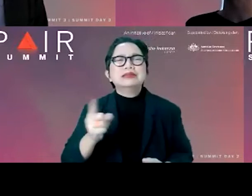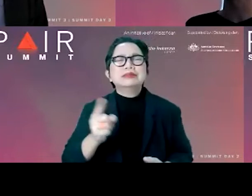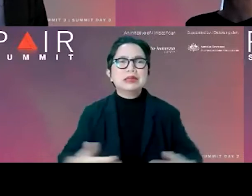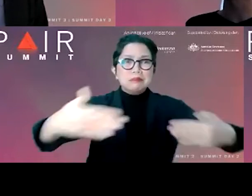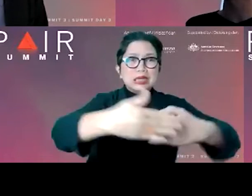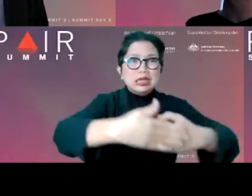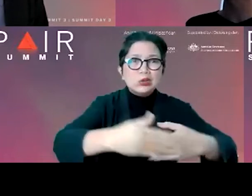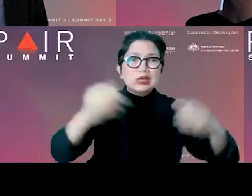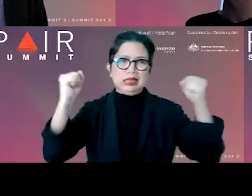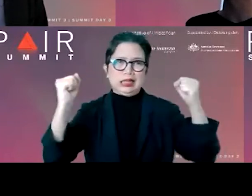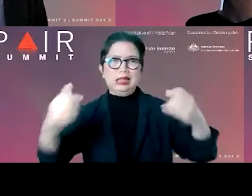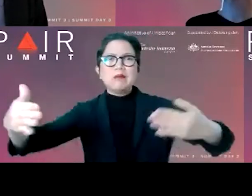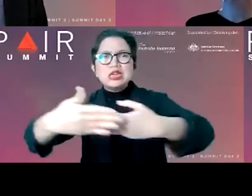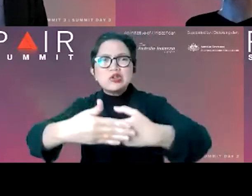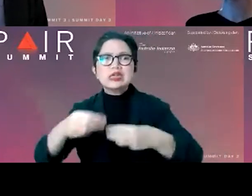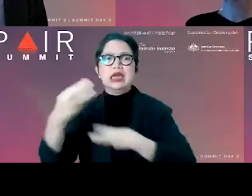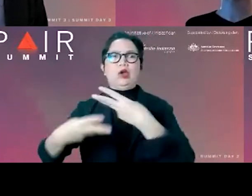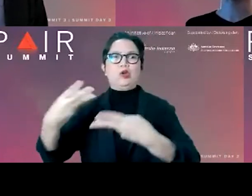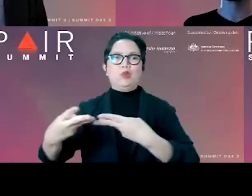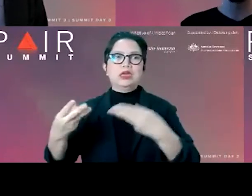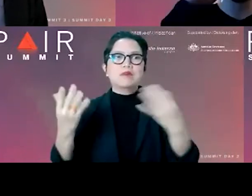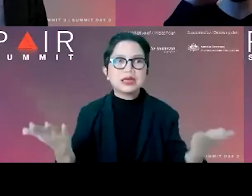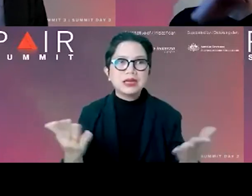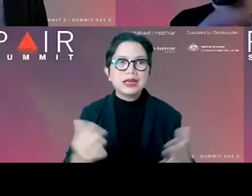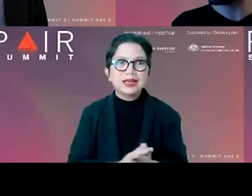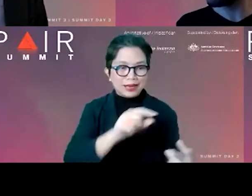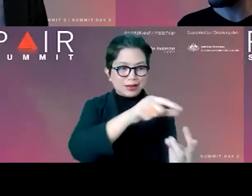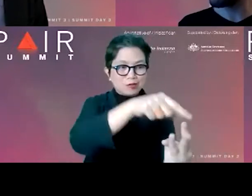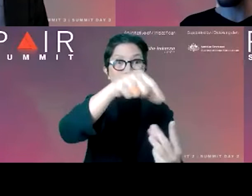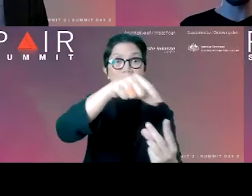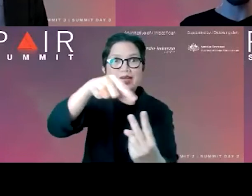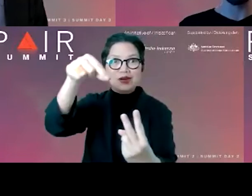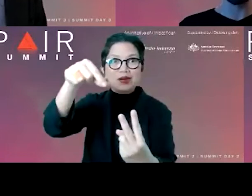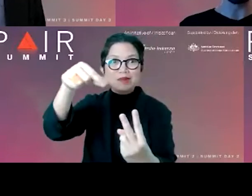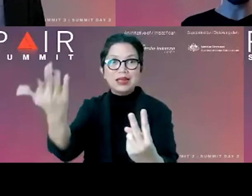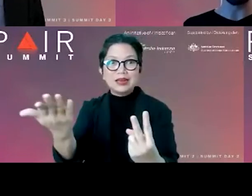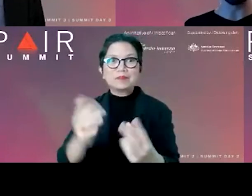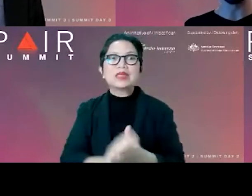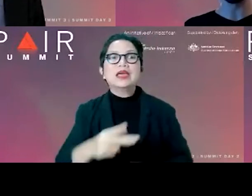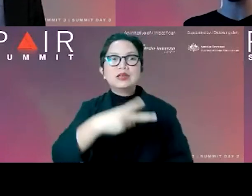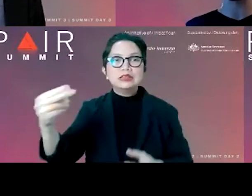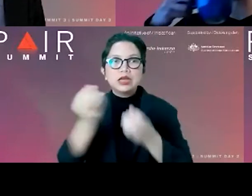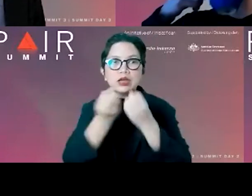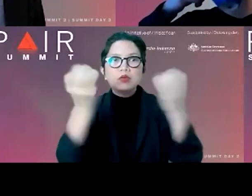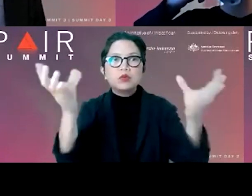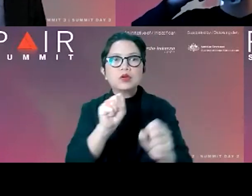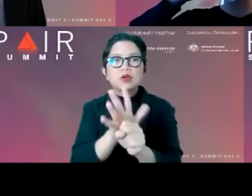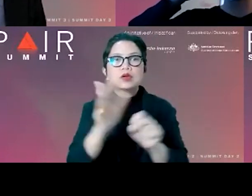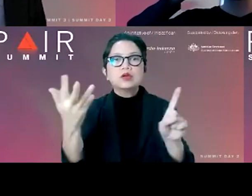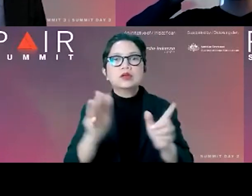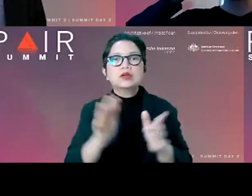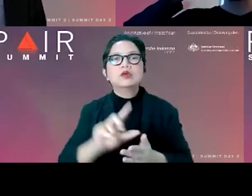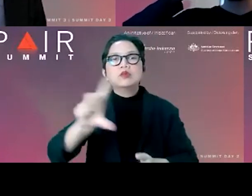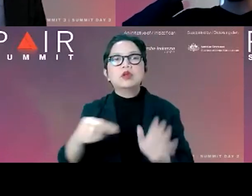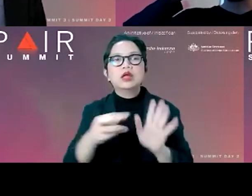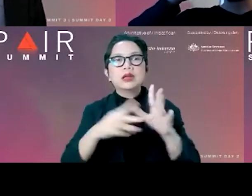these. Indonesia announced the first cases of COVID-19 on March 2020. And since the